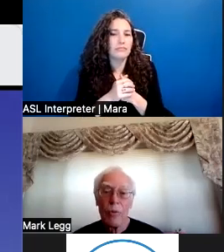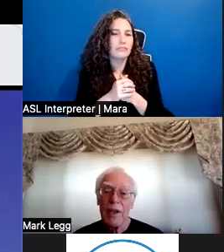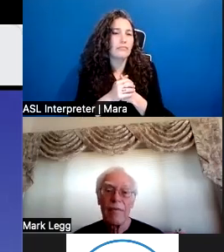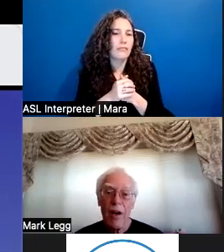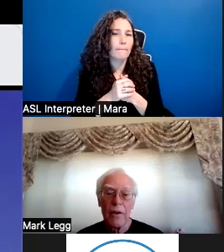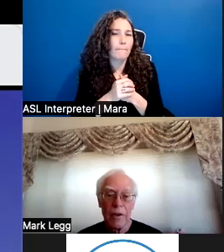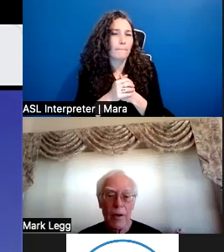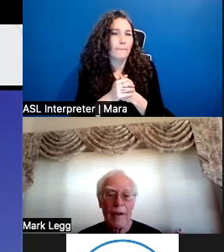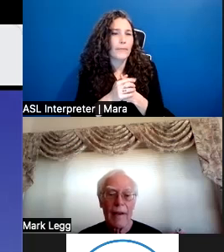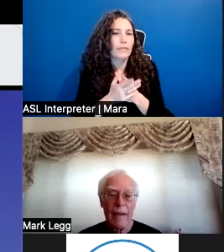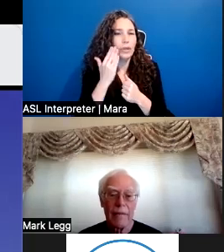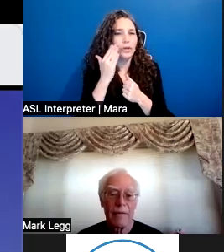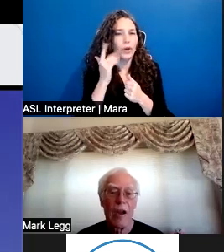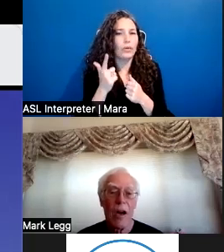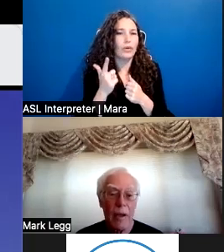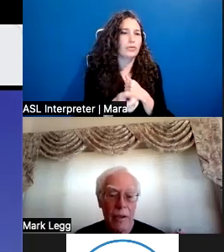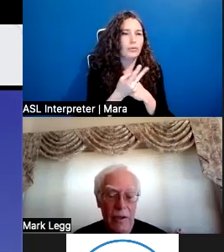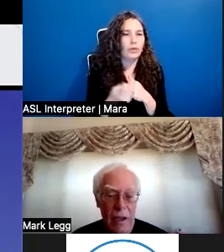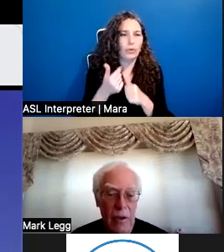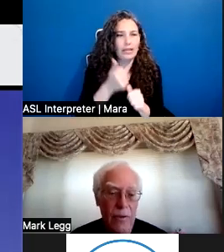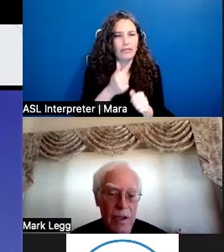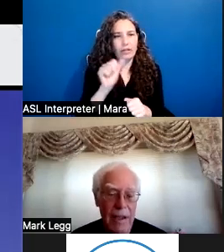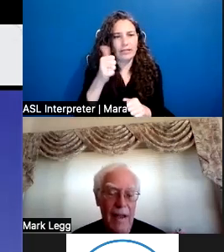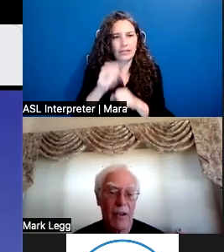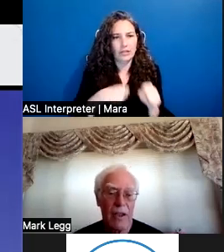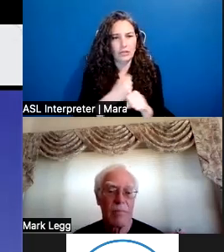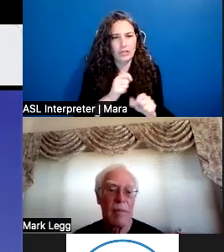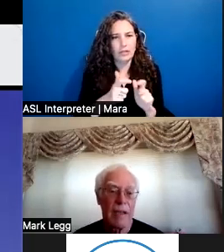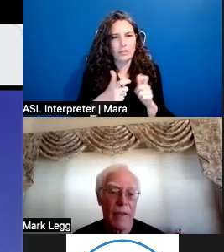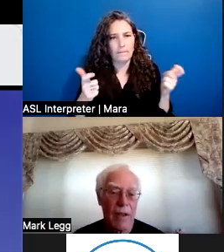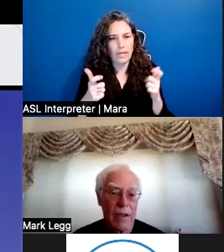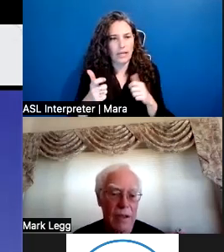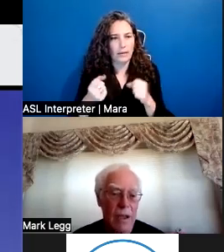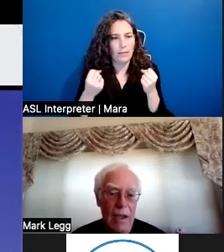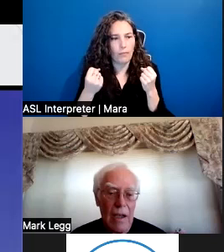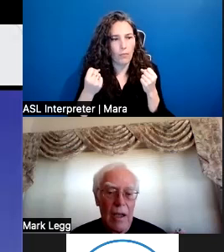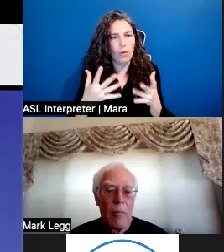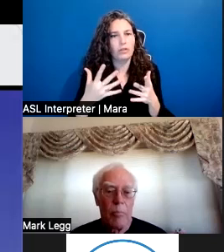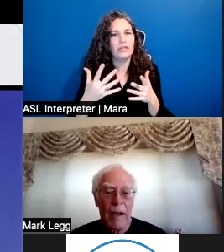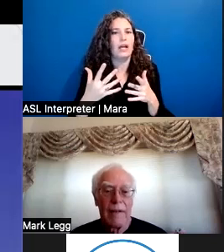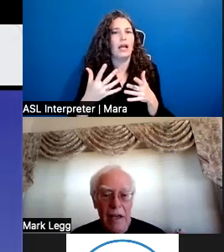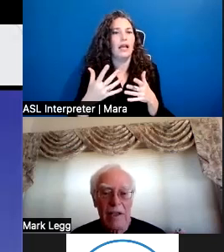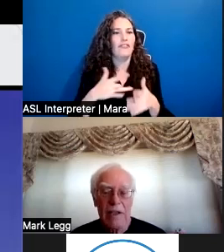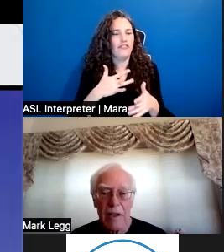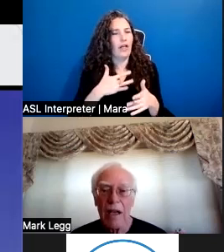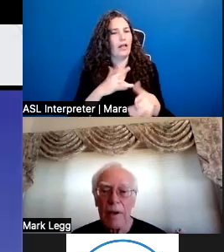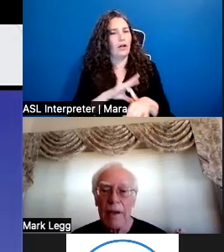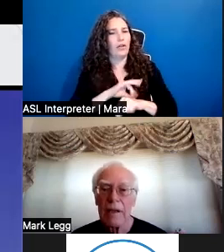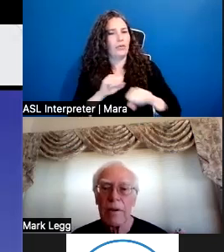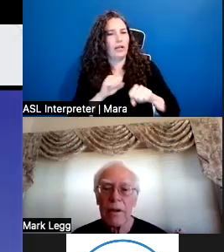complex, multi-fault earthquakes have long recurrence intervals for 1,000 years, maybe 10,000 years, but they're